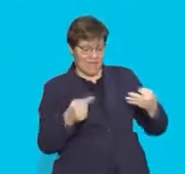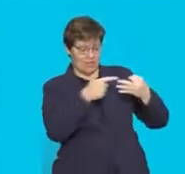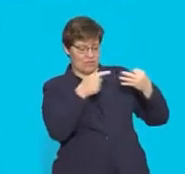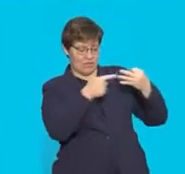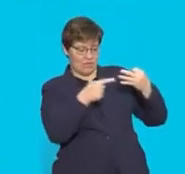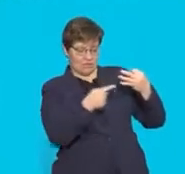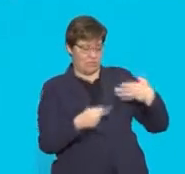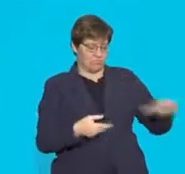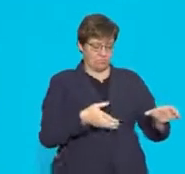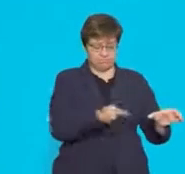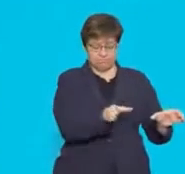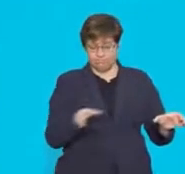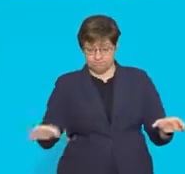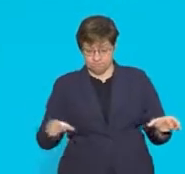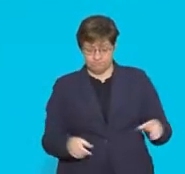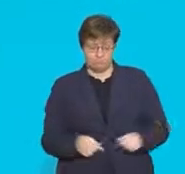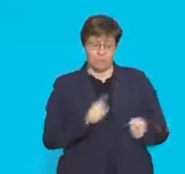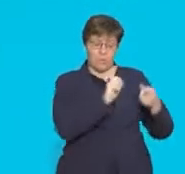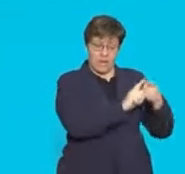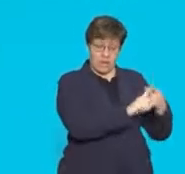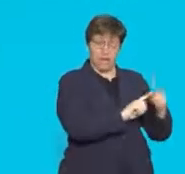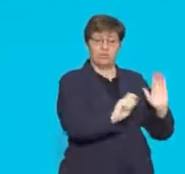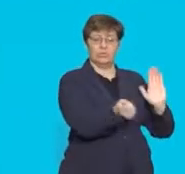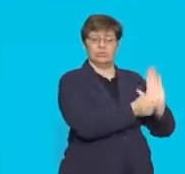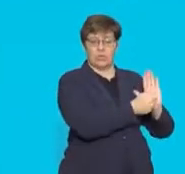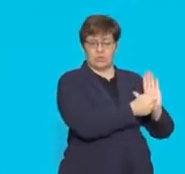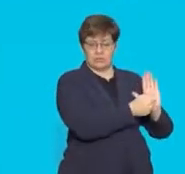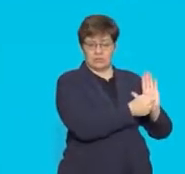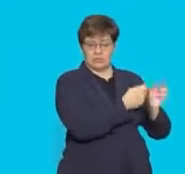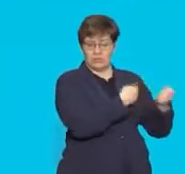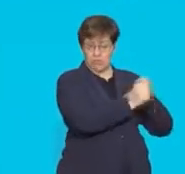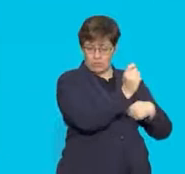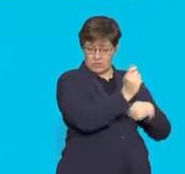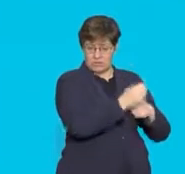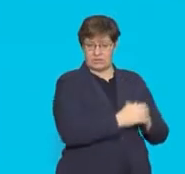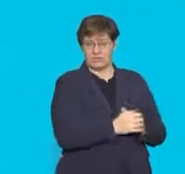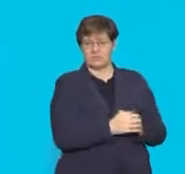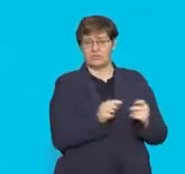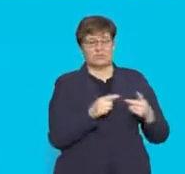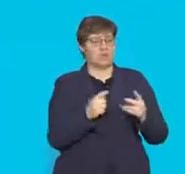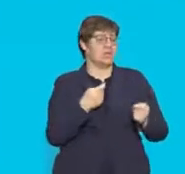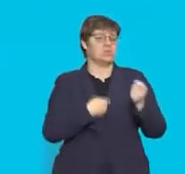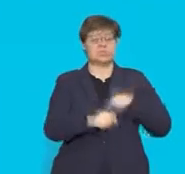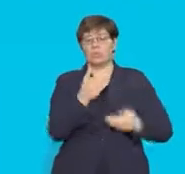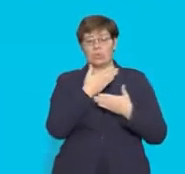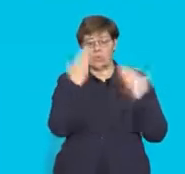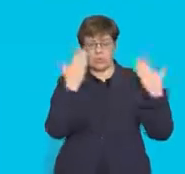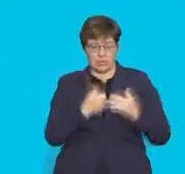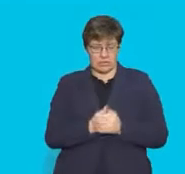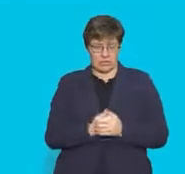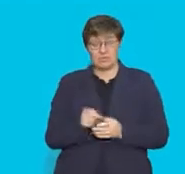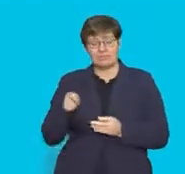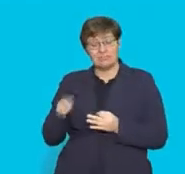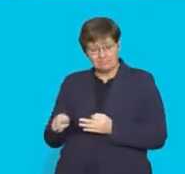parts. Number one, sold. Number two, unsold. And number